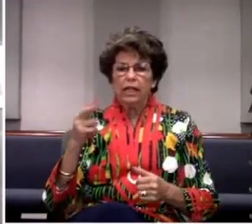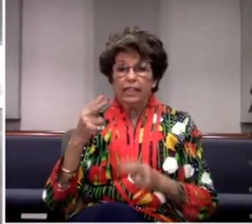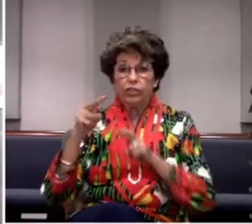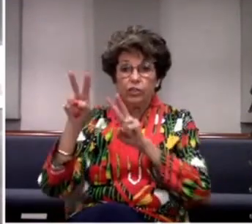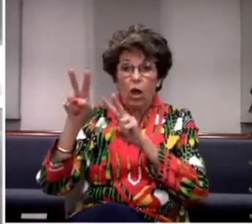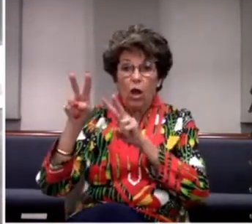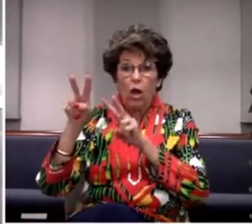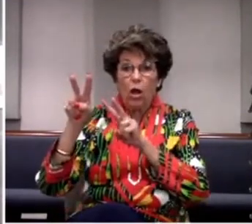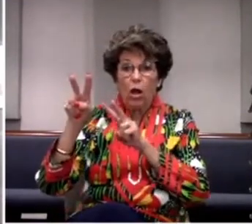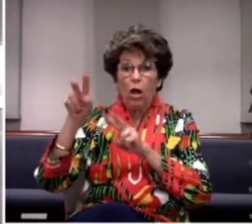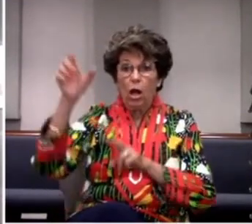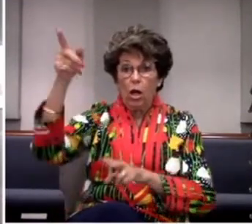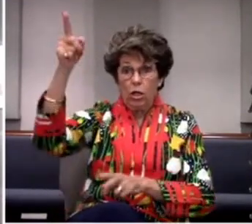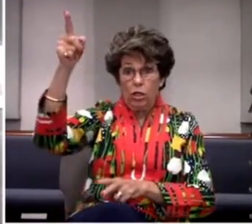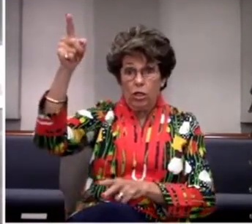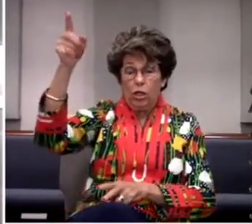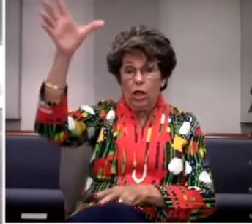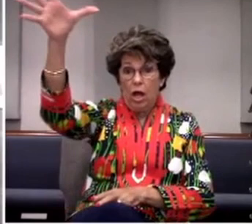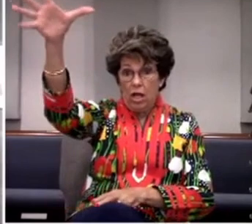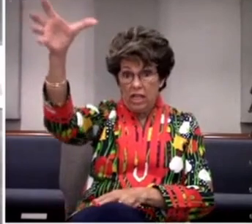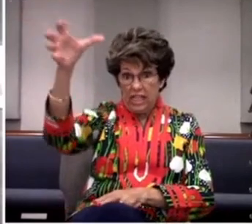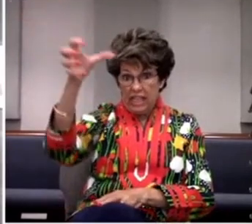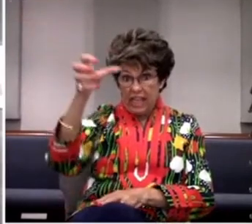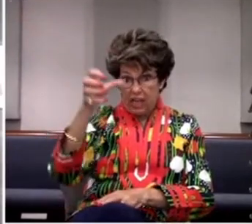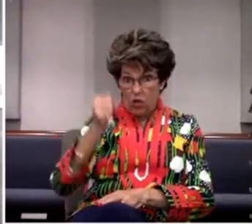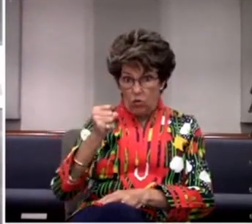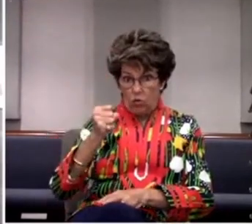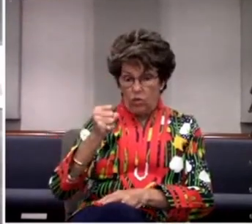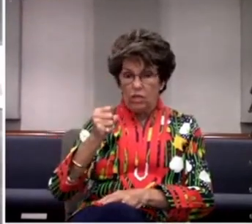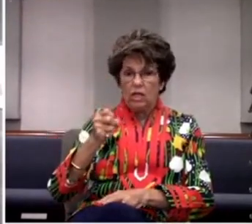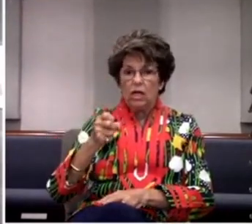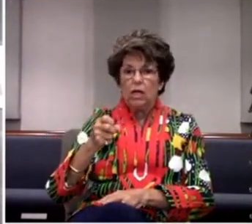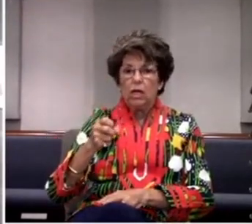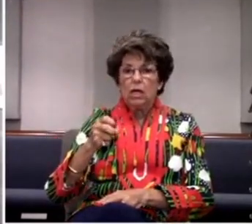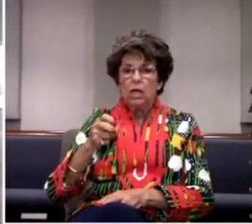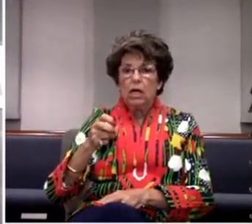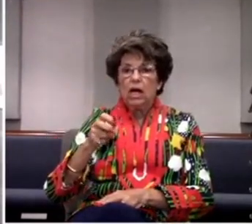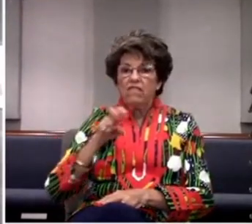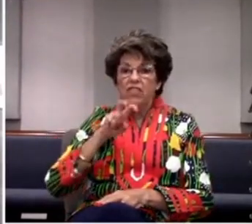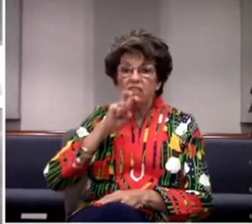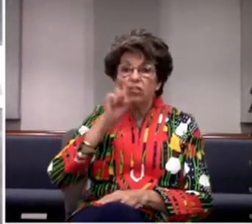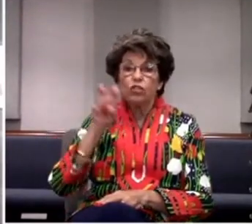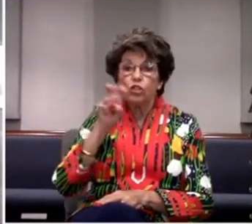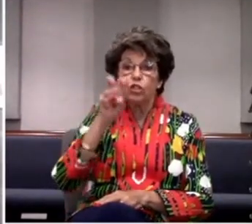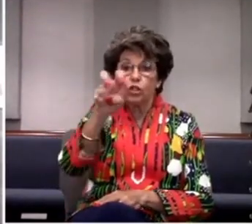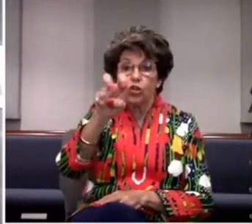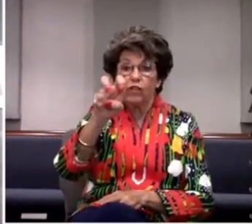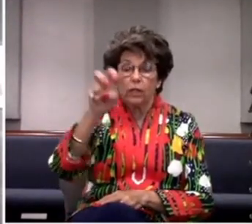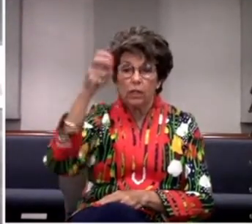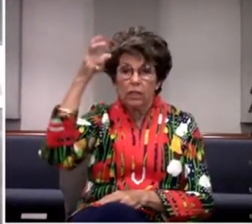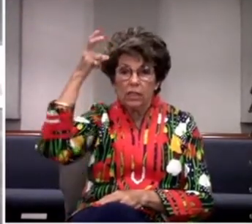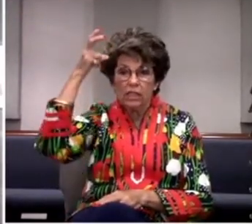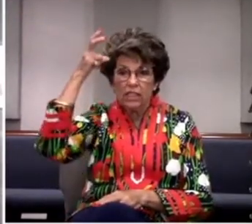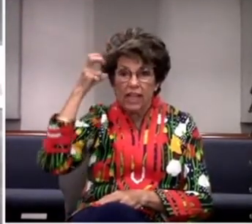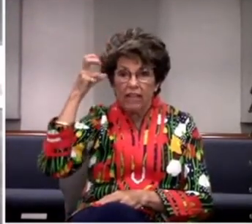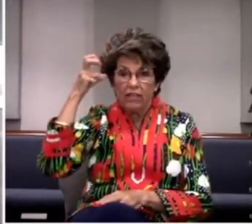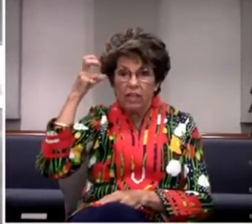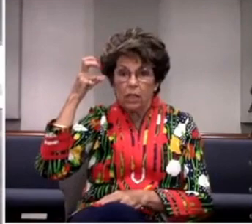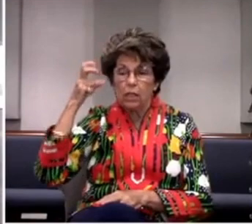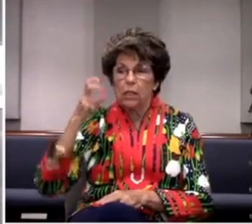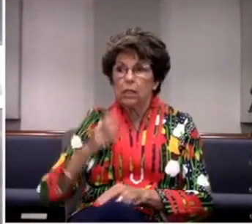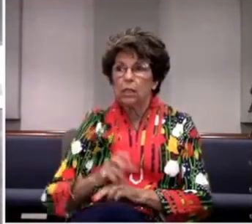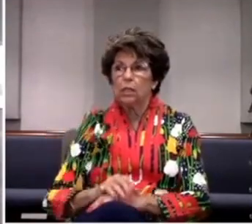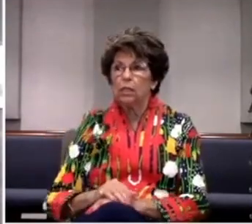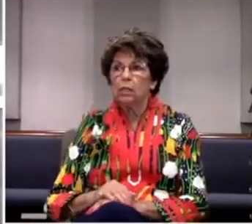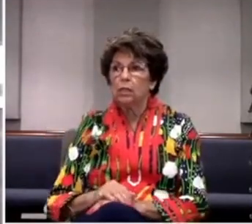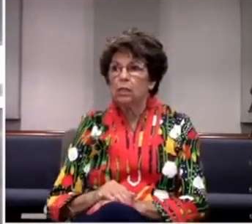dragon, that old serpent, which is the devil and Satan.